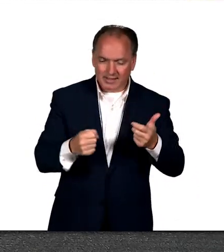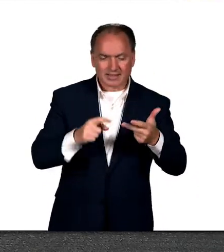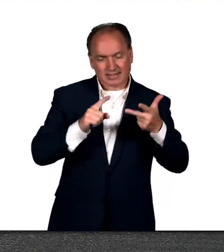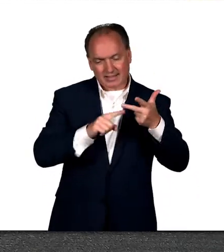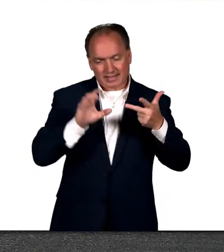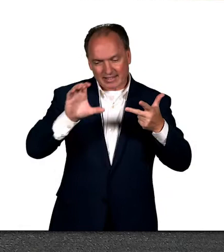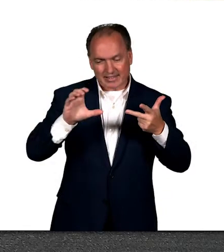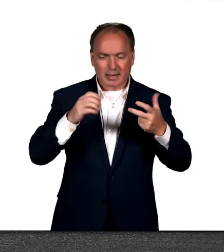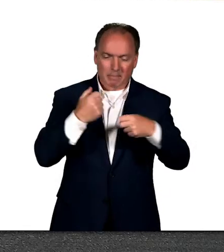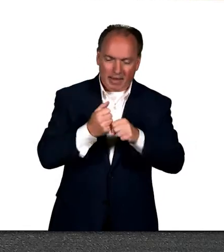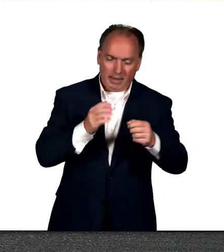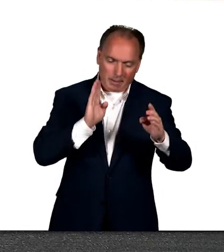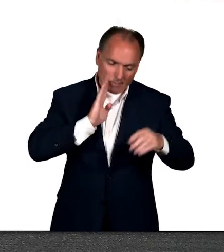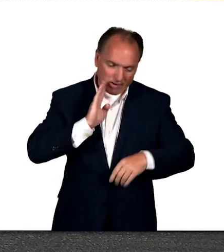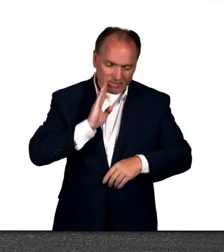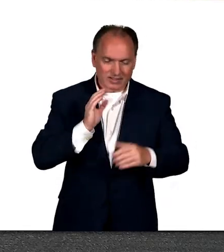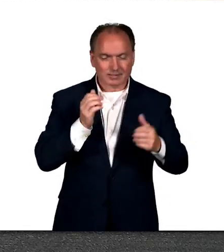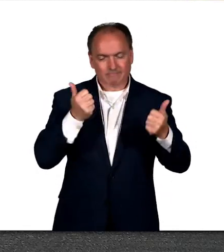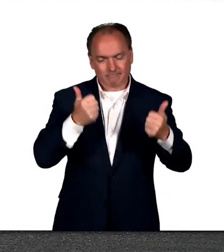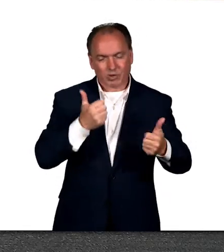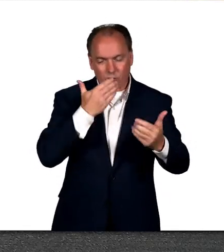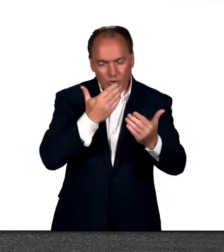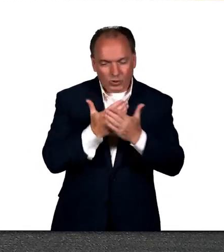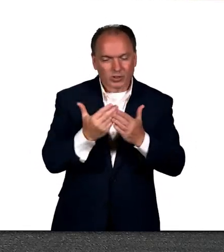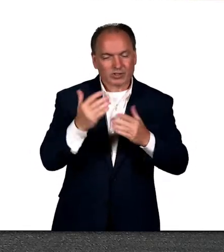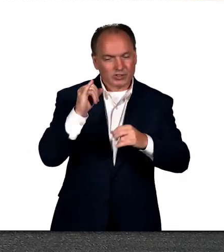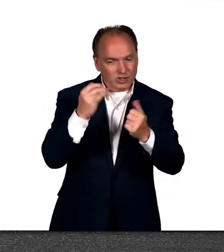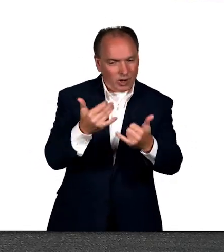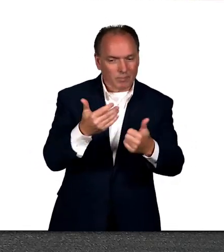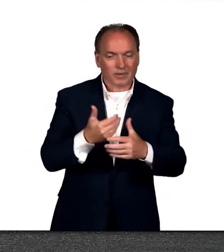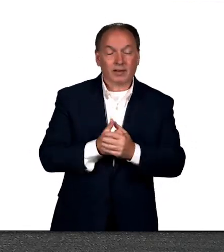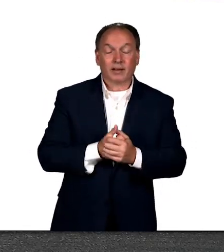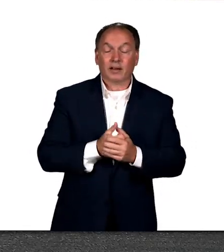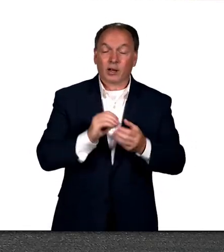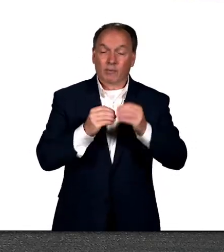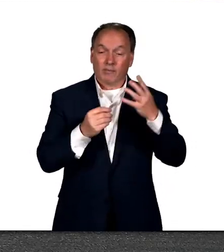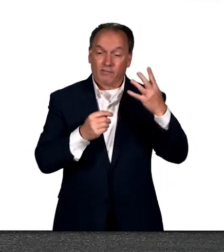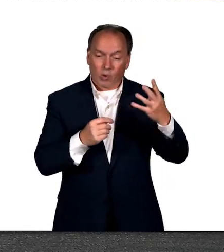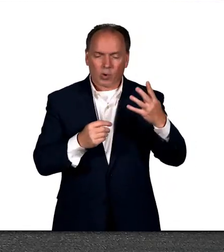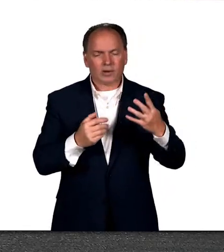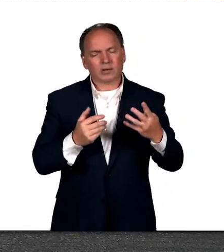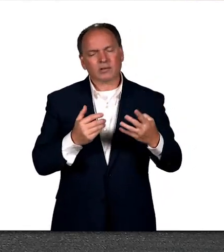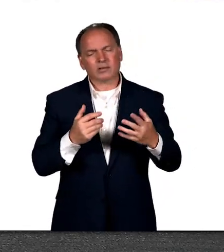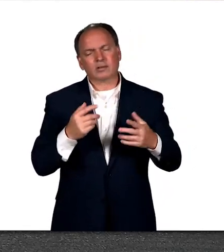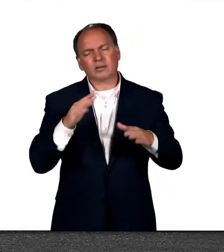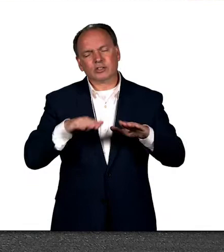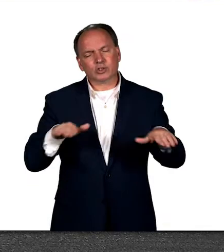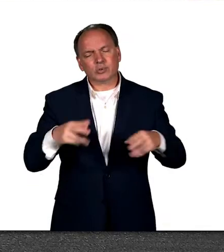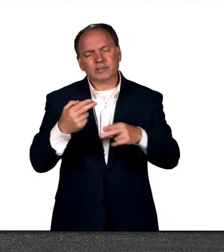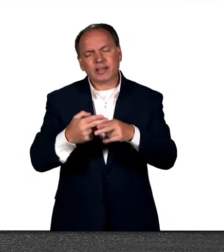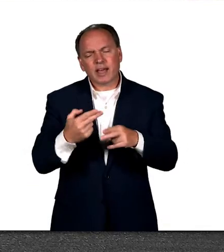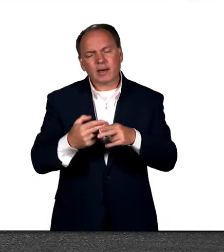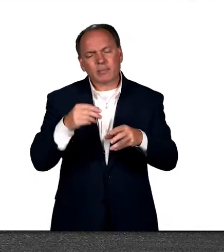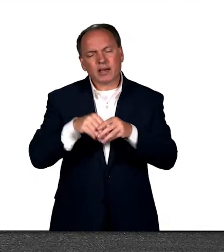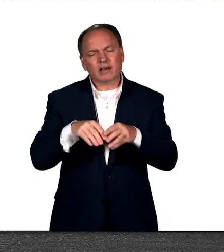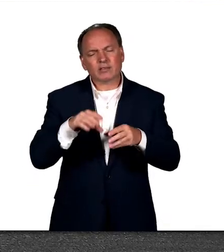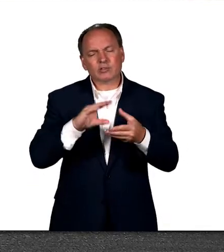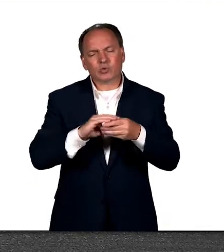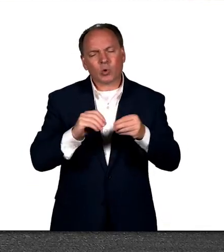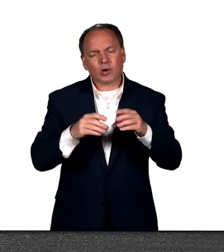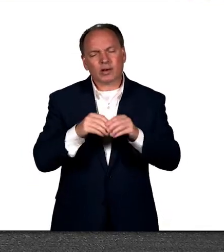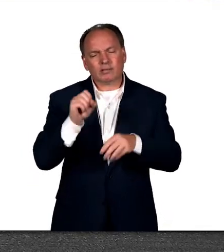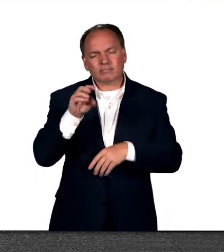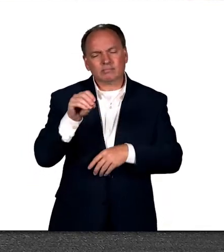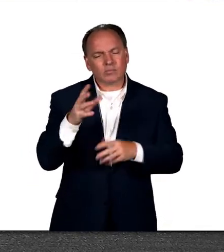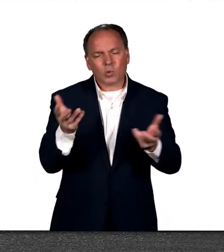making breakfast. You are doing so well. Number 4, what are the names of the children in the story?